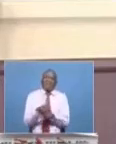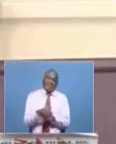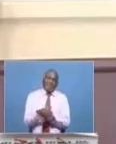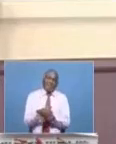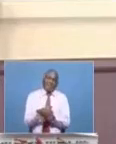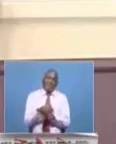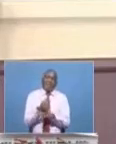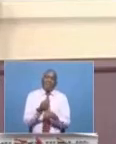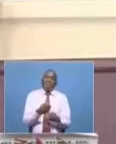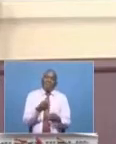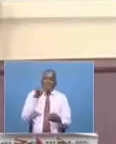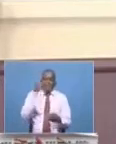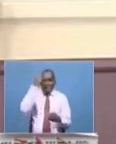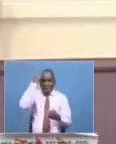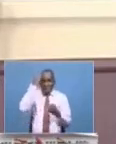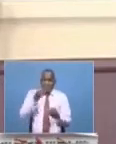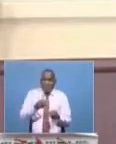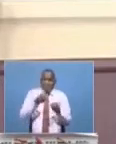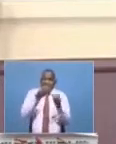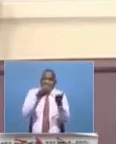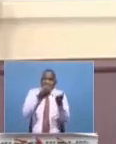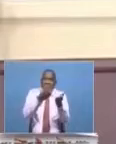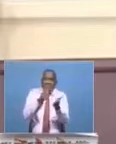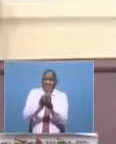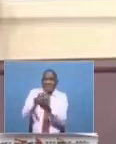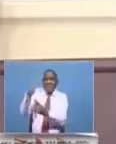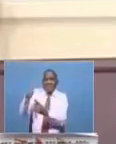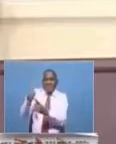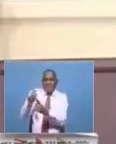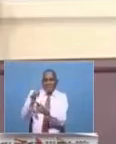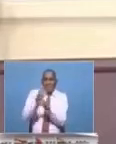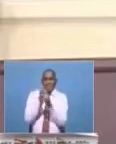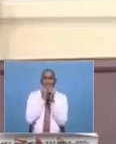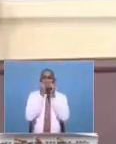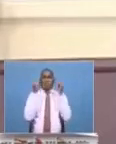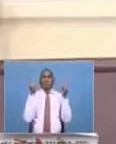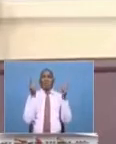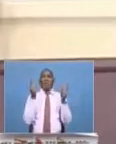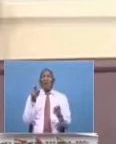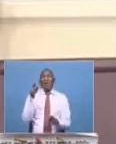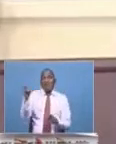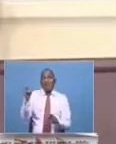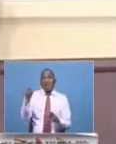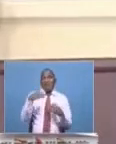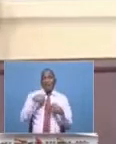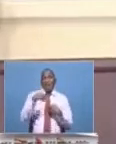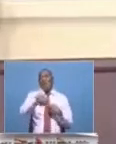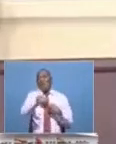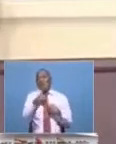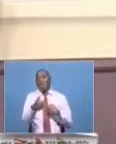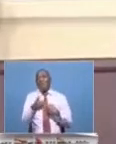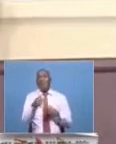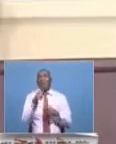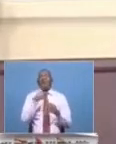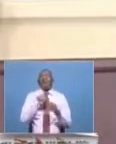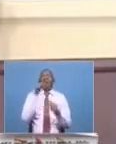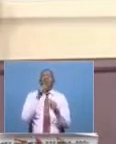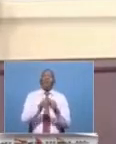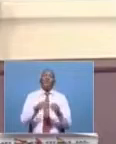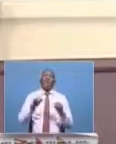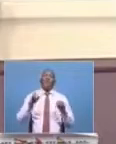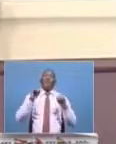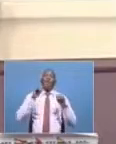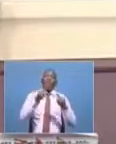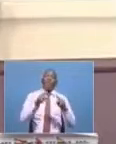suggest he couldn't be suggesting that he was taken by surprise. He had every opportunity to advance his arguments.